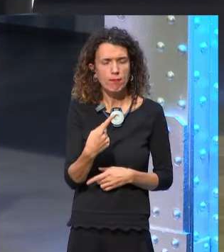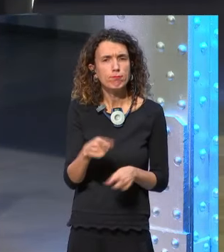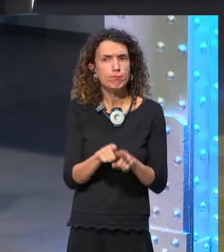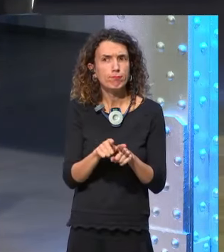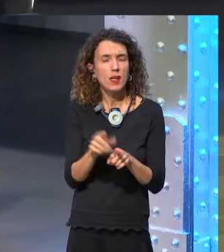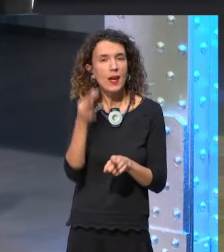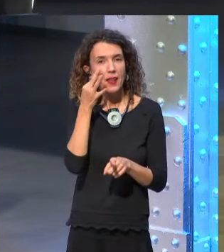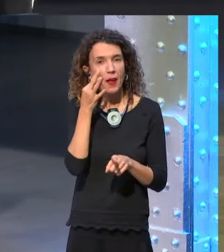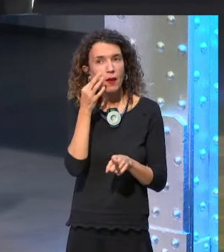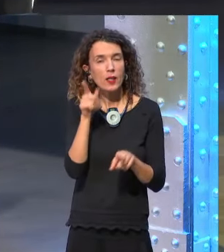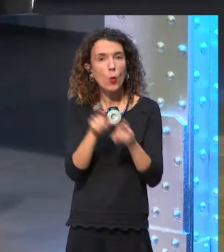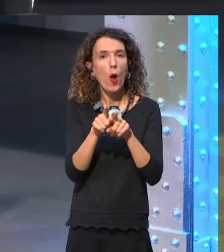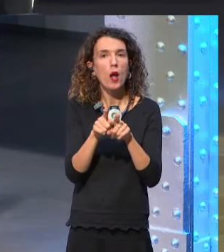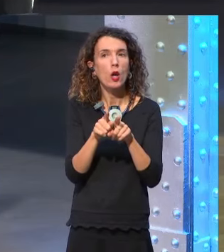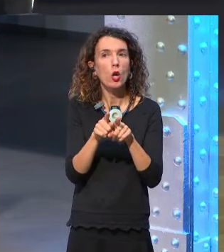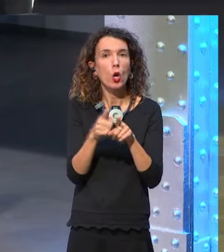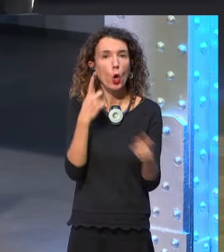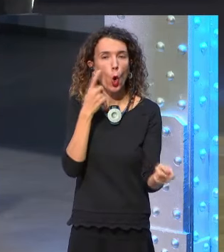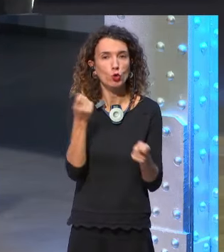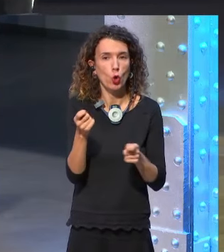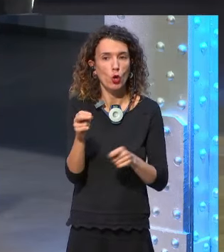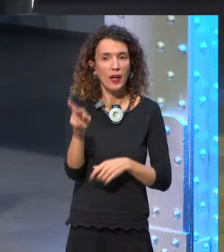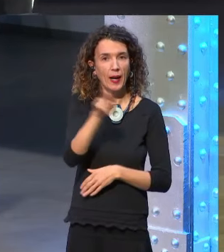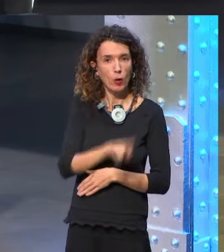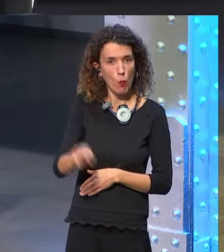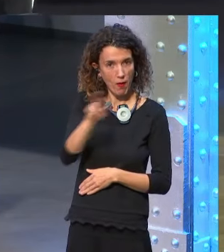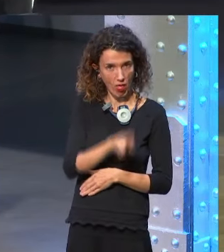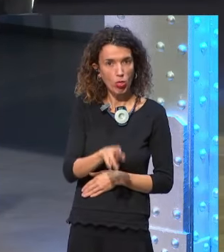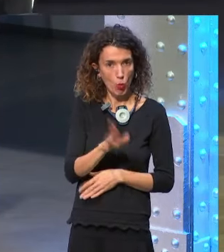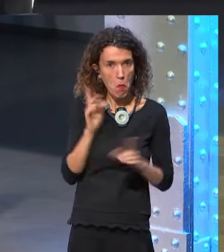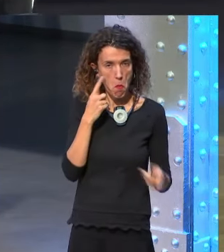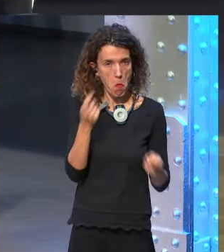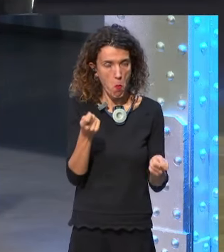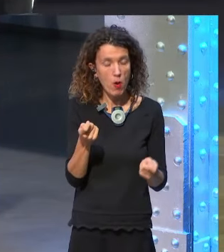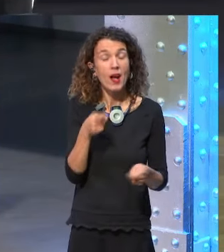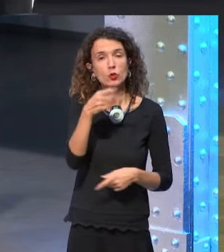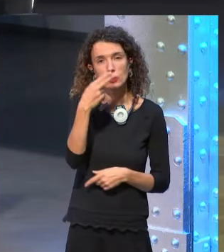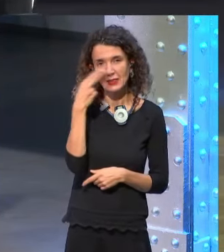sense, especially with the reach to execution, which is very interesting.